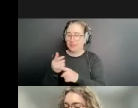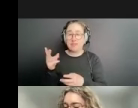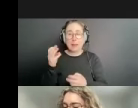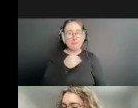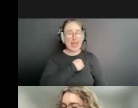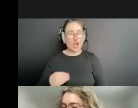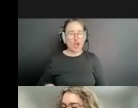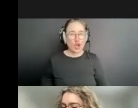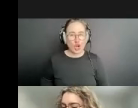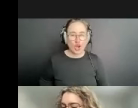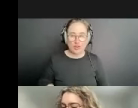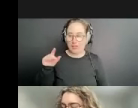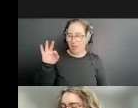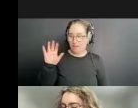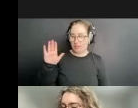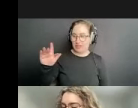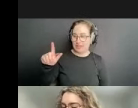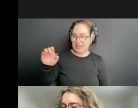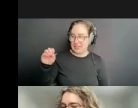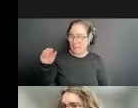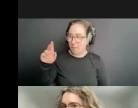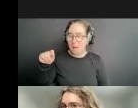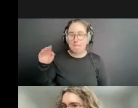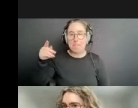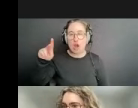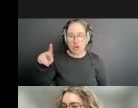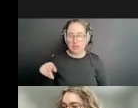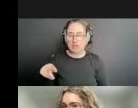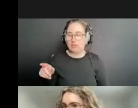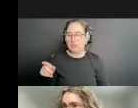of Limerick Park, has you know, we've been